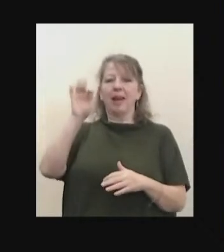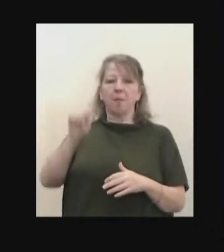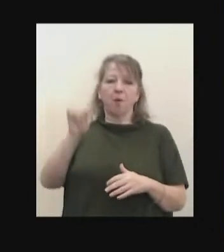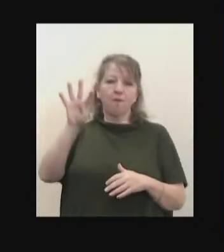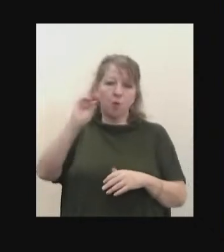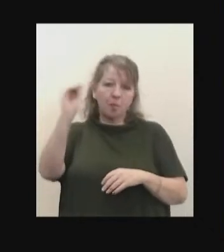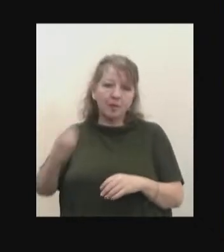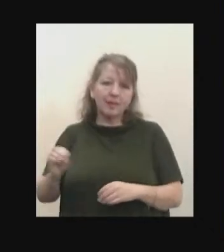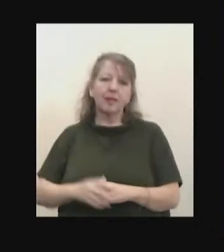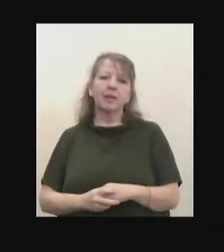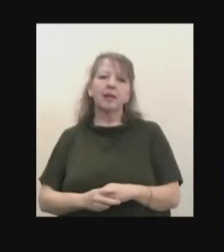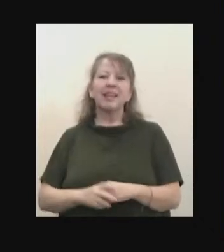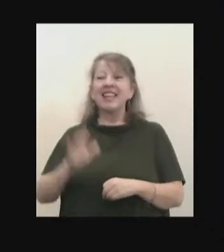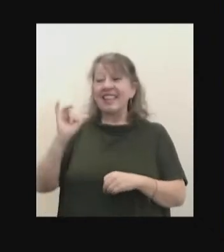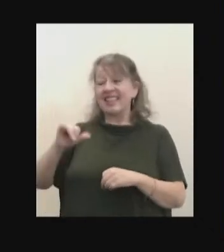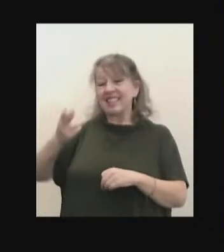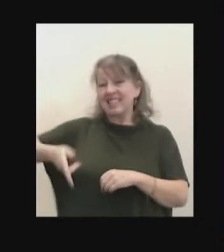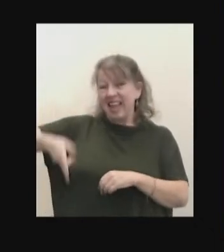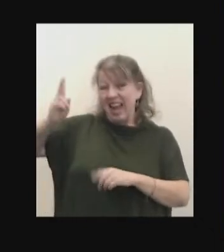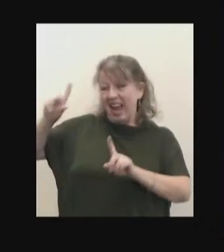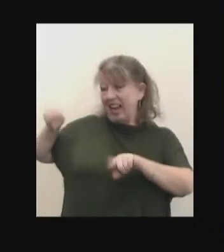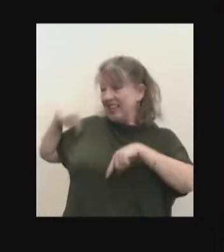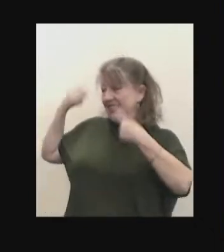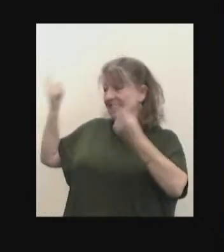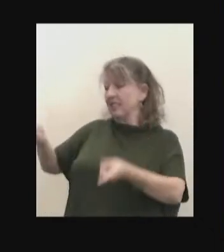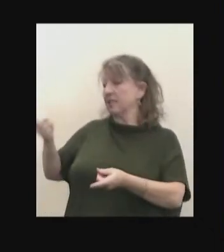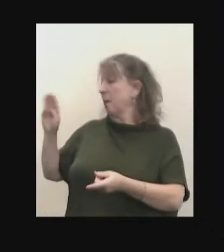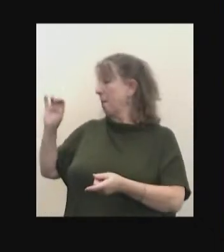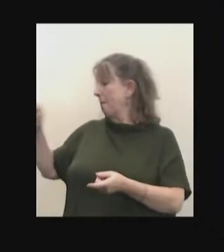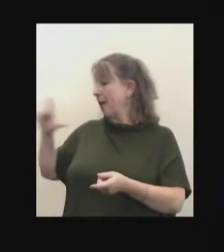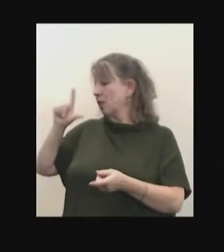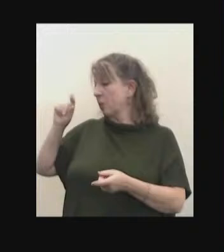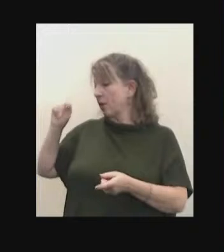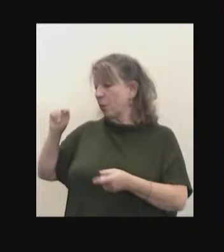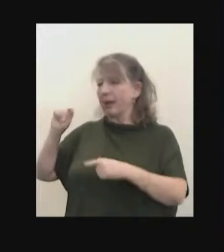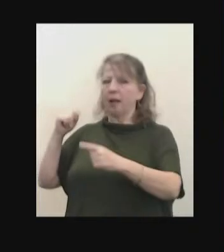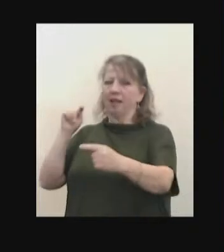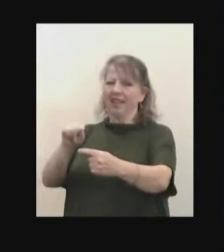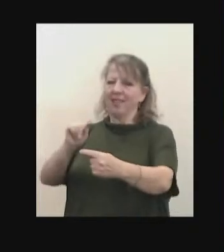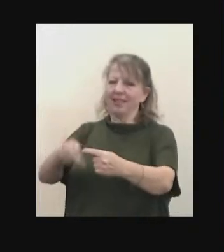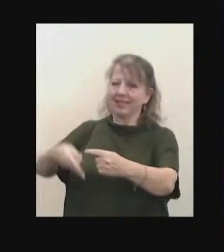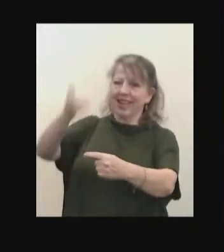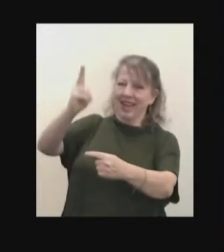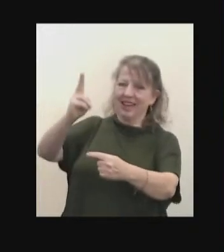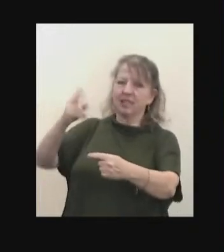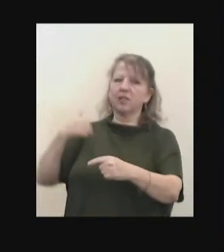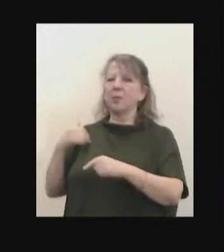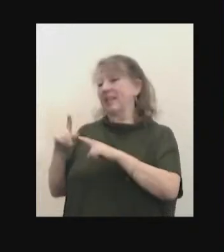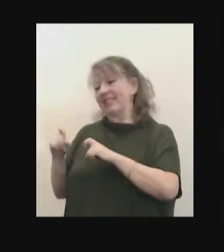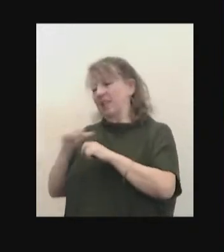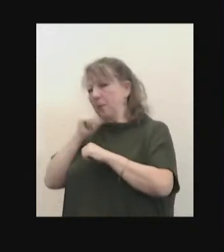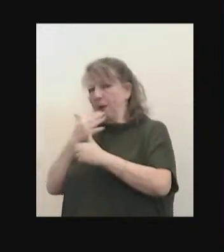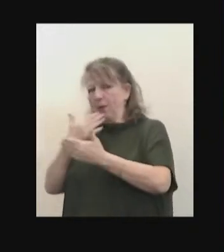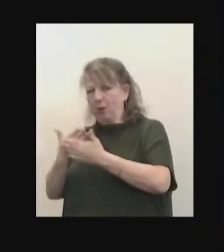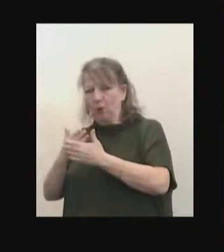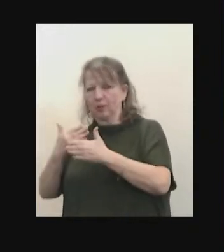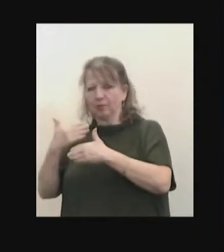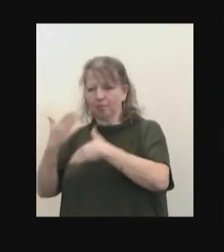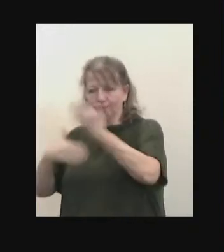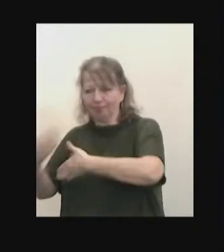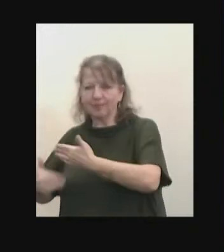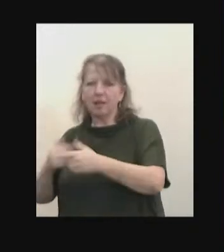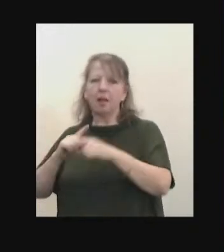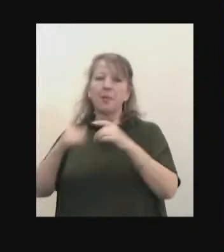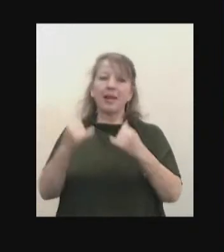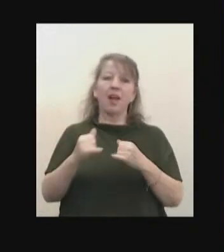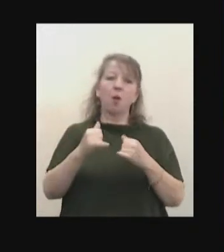is the highest percentage since May of 2020, when testing capability was very limited. And while the overall raw cases